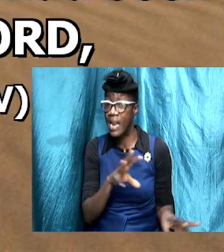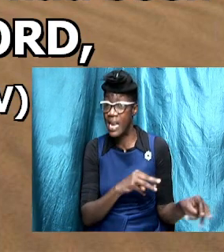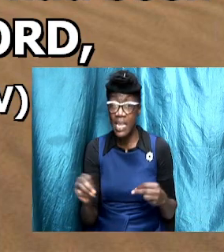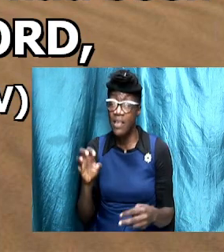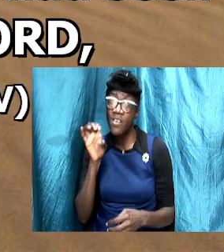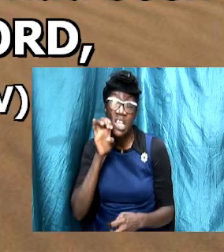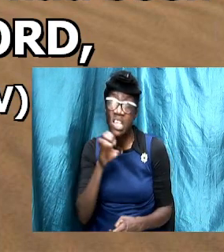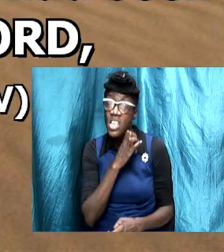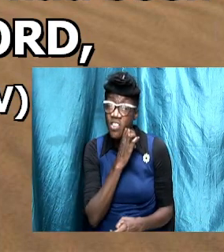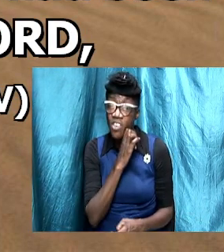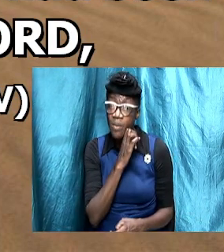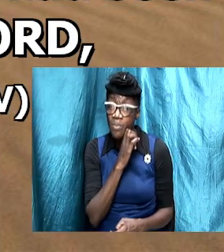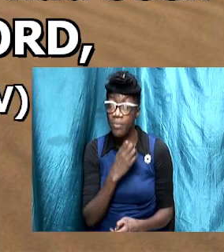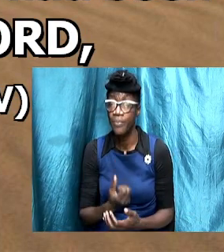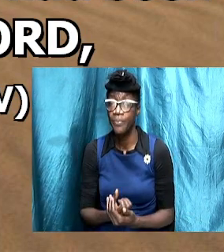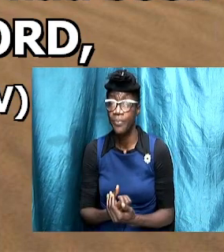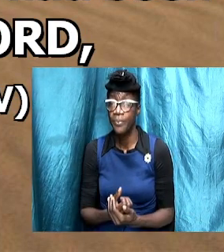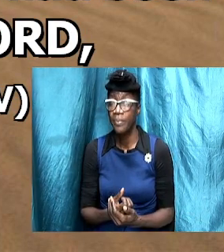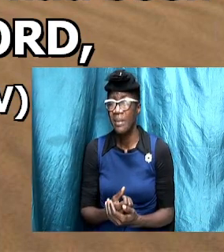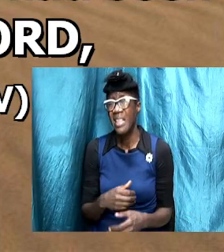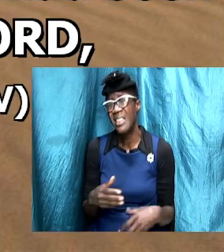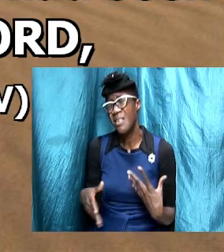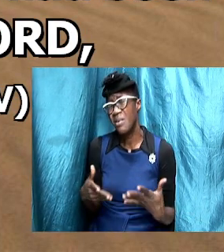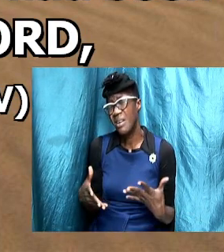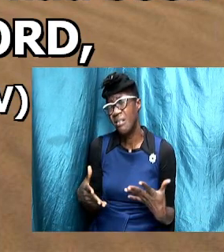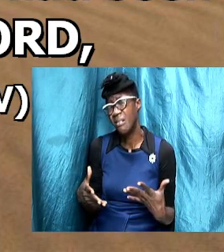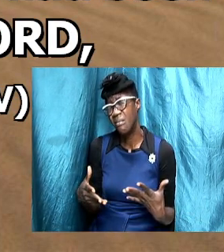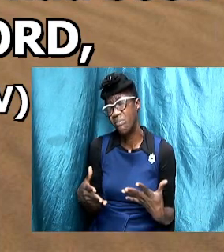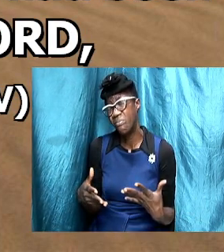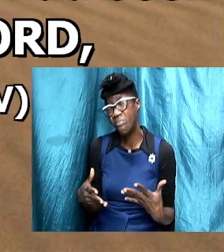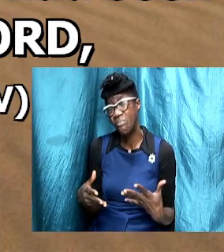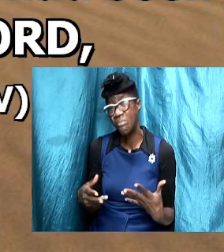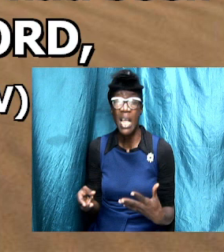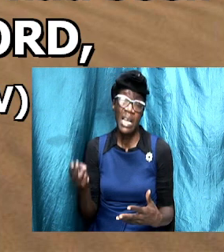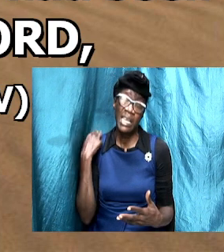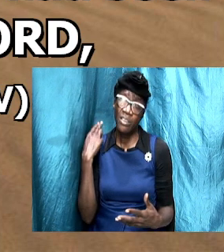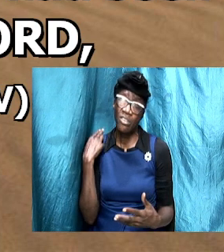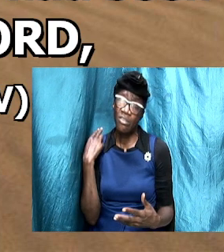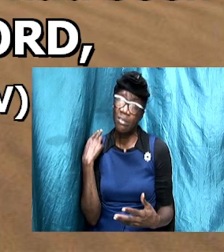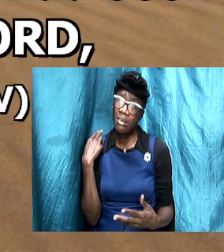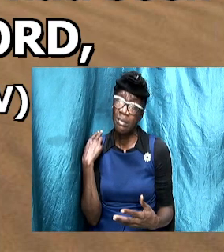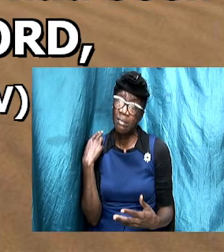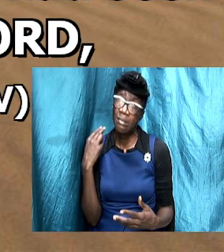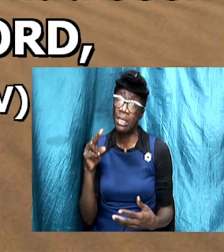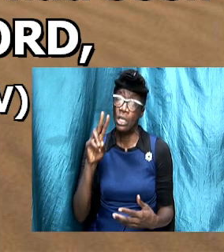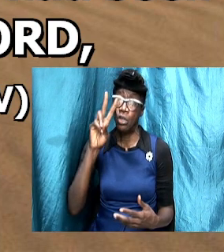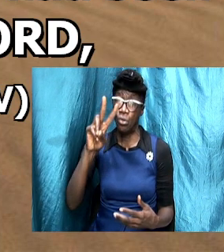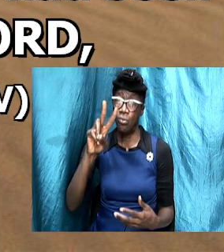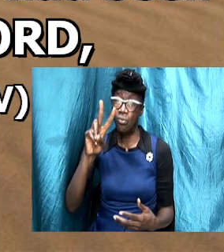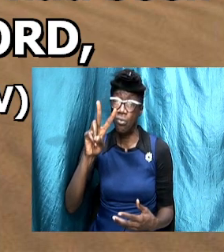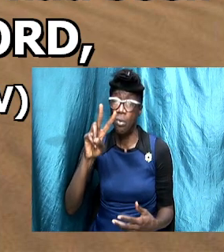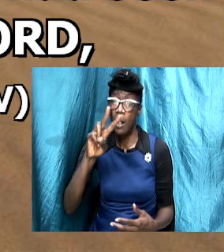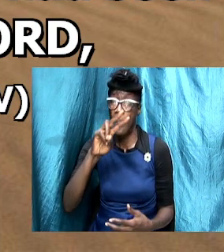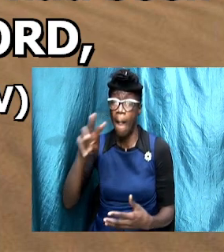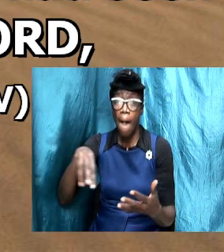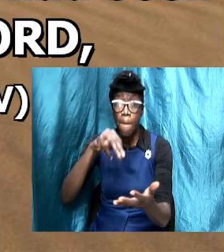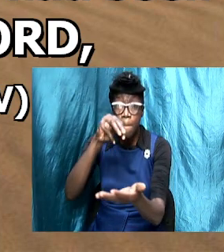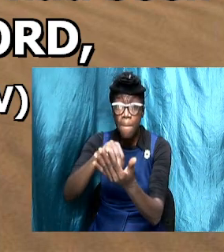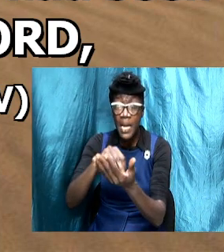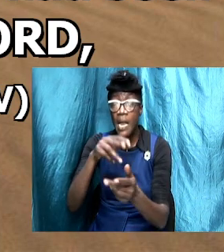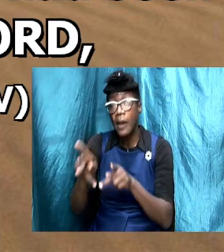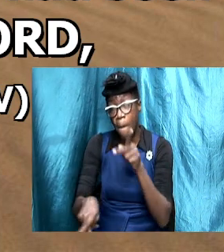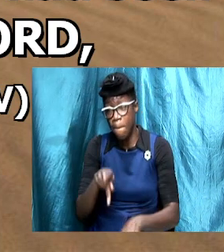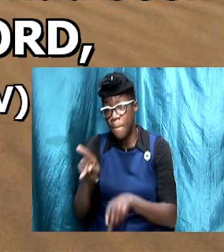Egypt. They were about, according to history, there were approximately about 2 million people that